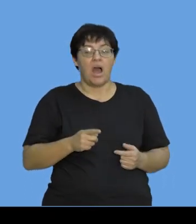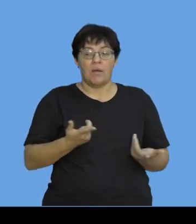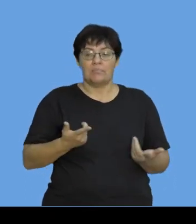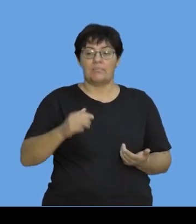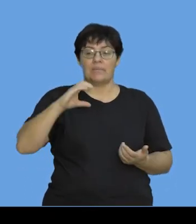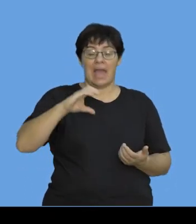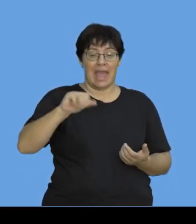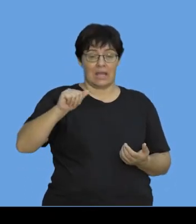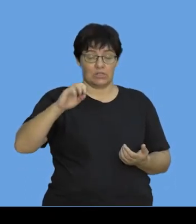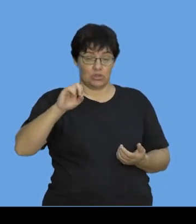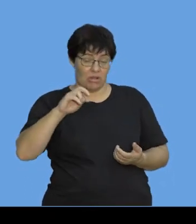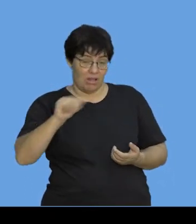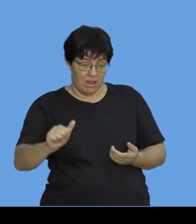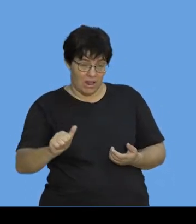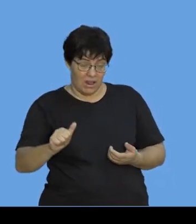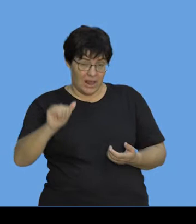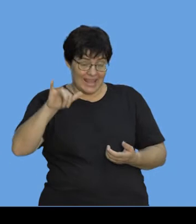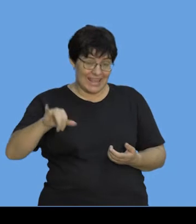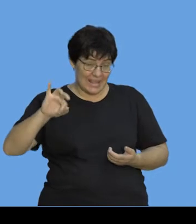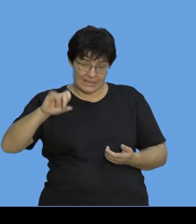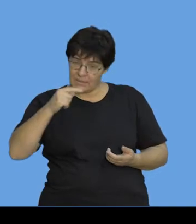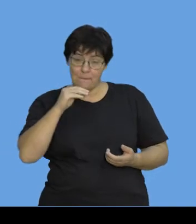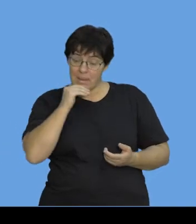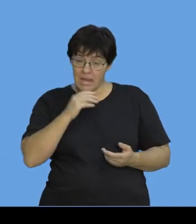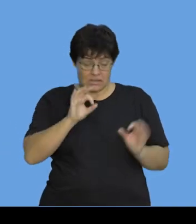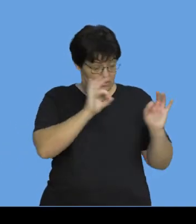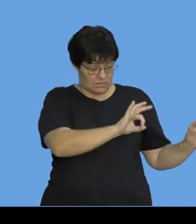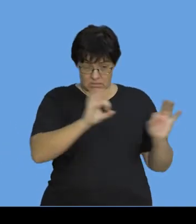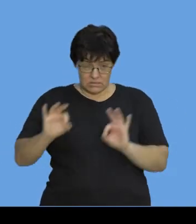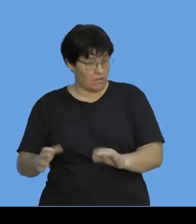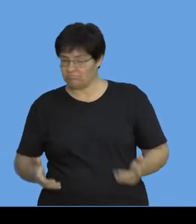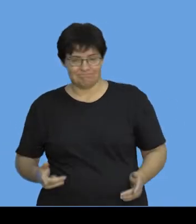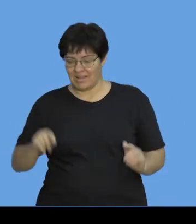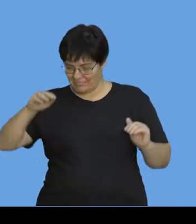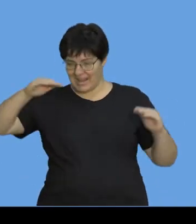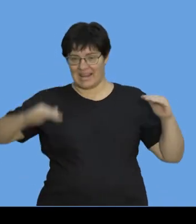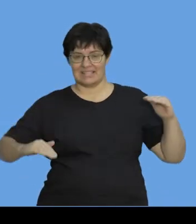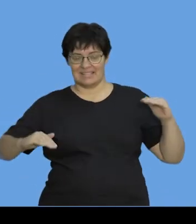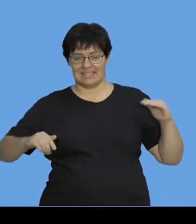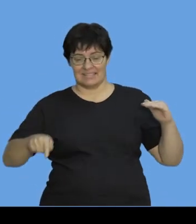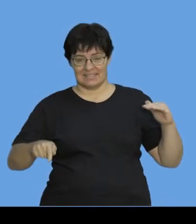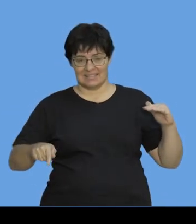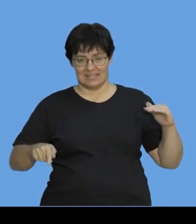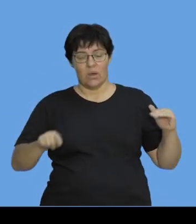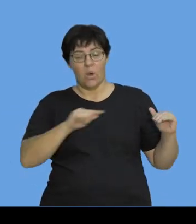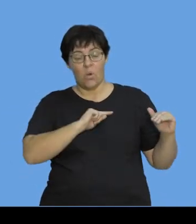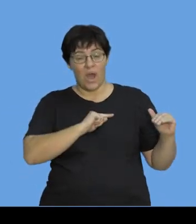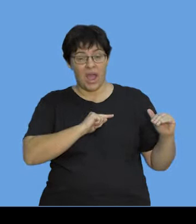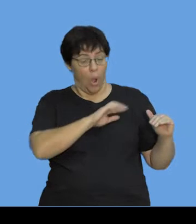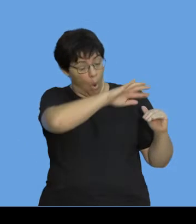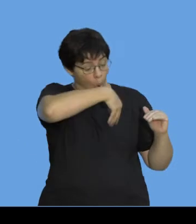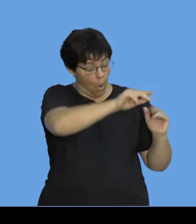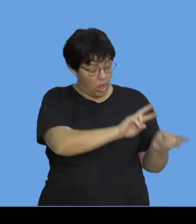is usually less than the theoretical yield. This is the reason behind that, is that not all reactants are actually converted